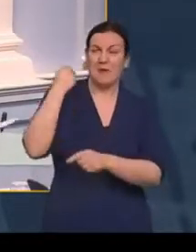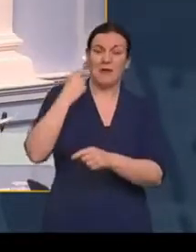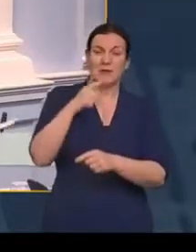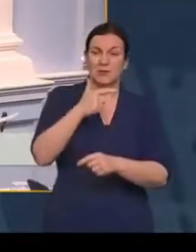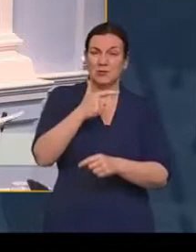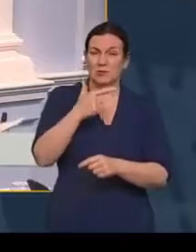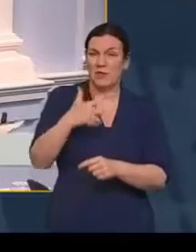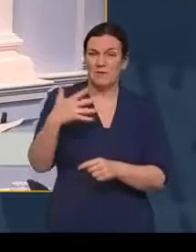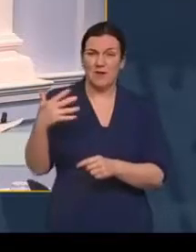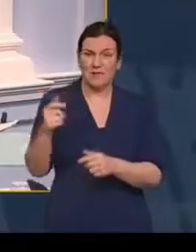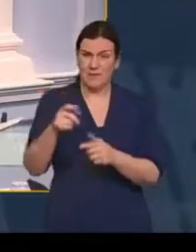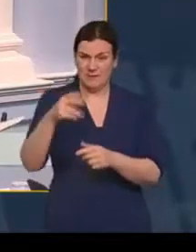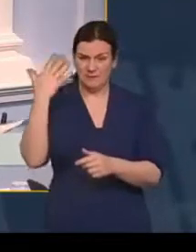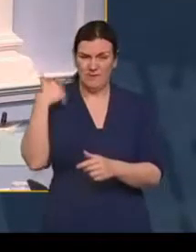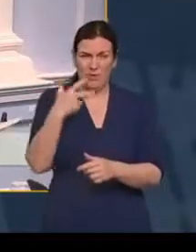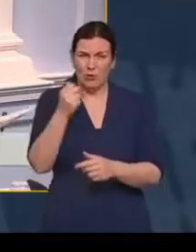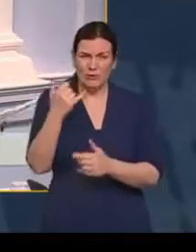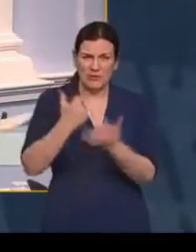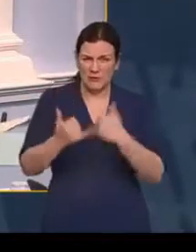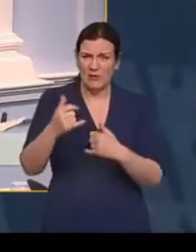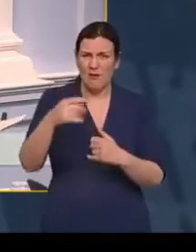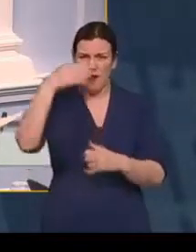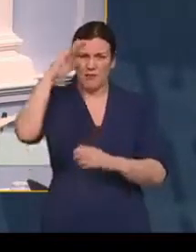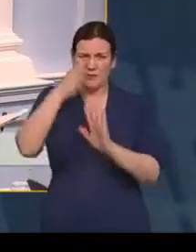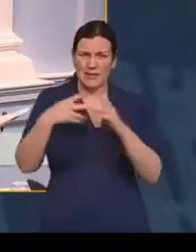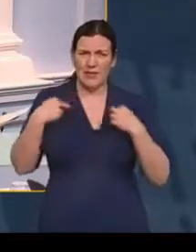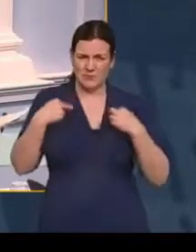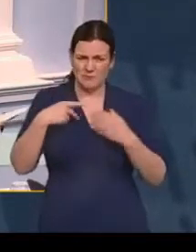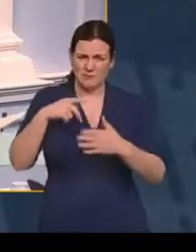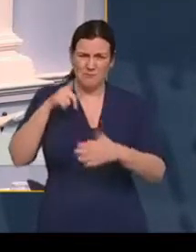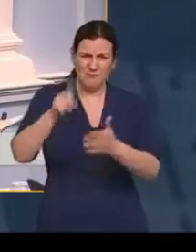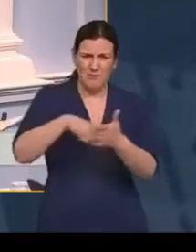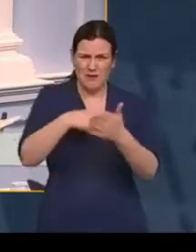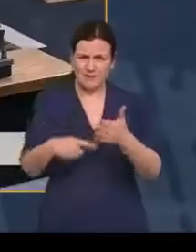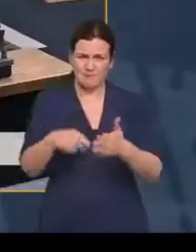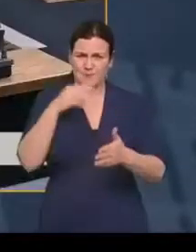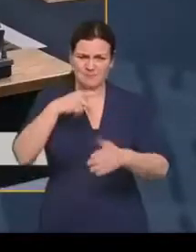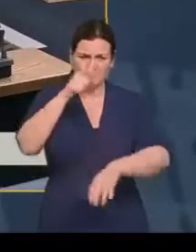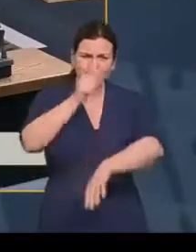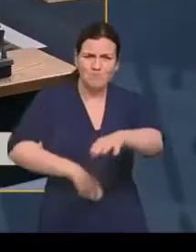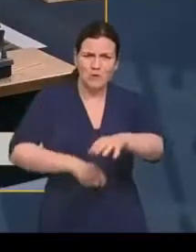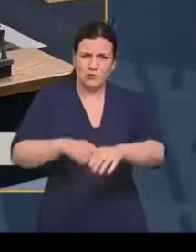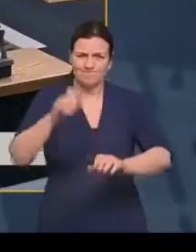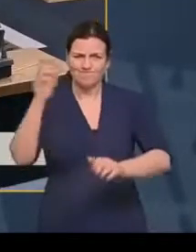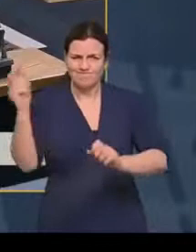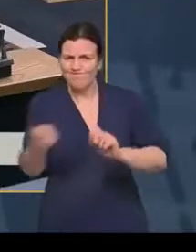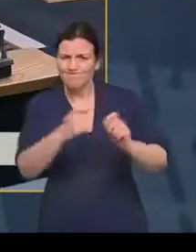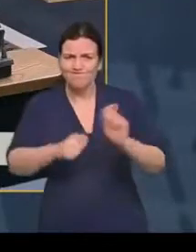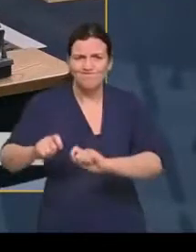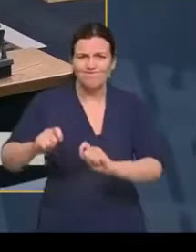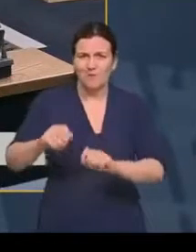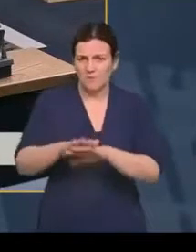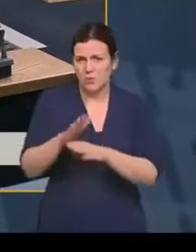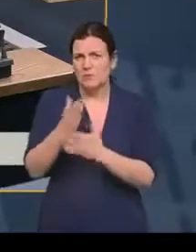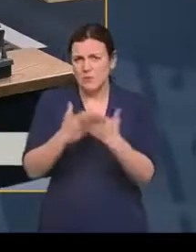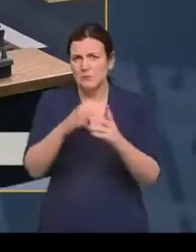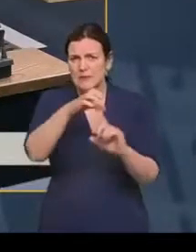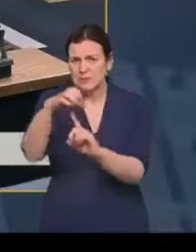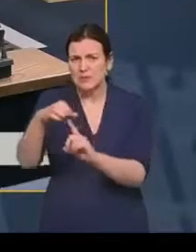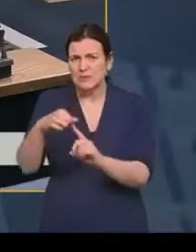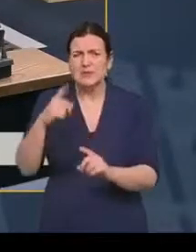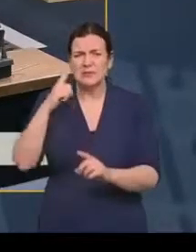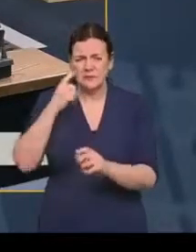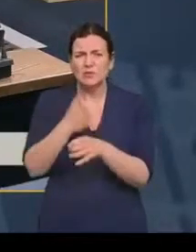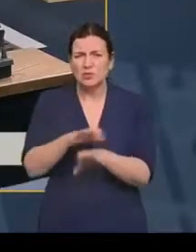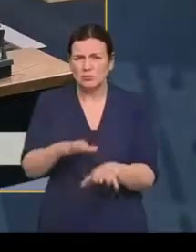back 25, 30 years ago. ISL was banned. Sign language. There was corporal punishment for children that were caught using Irish Sign Language in some of the